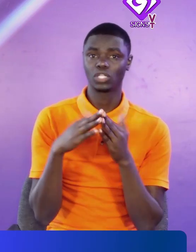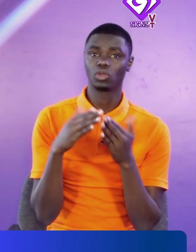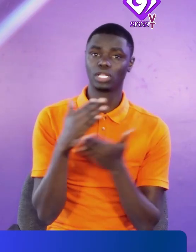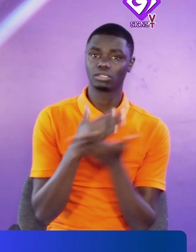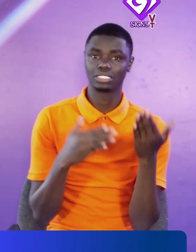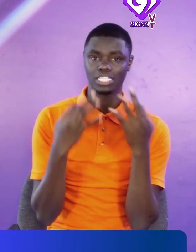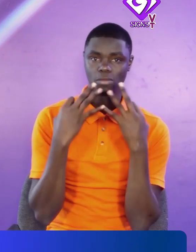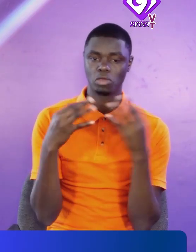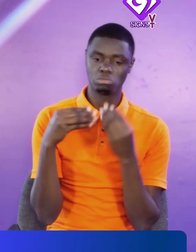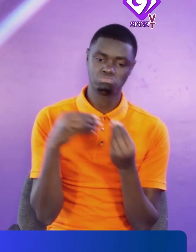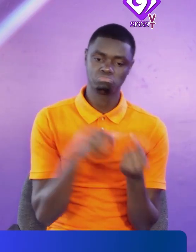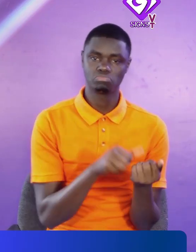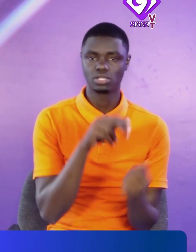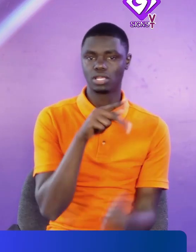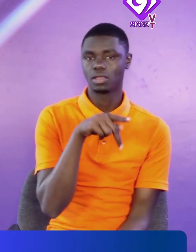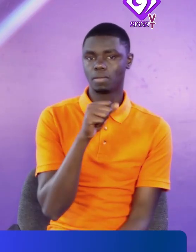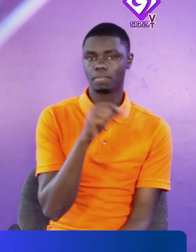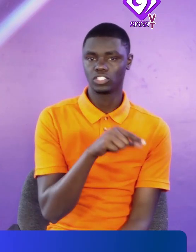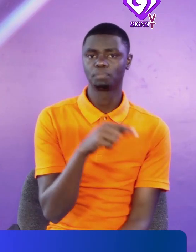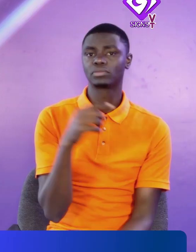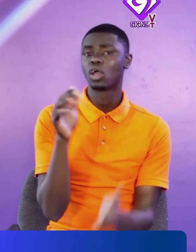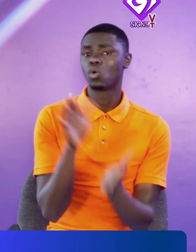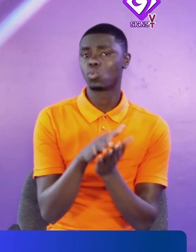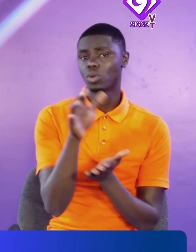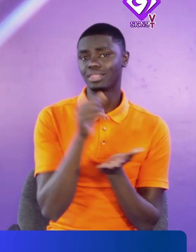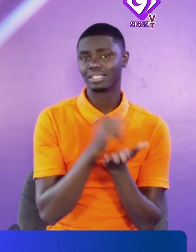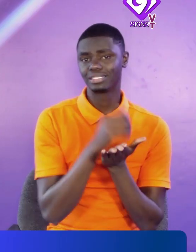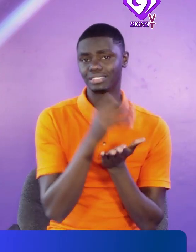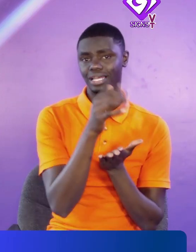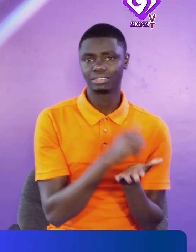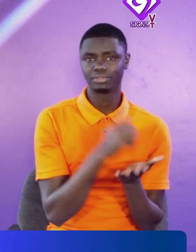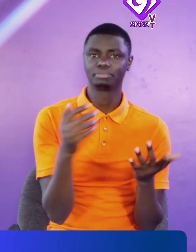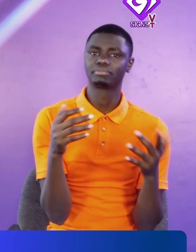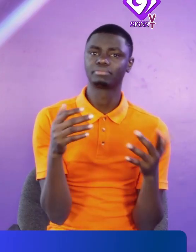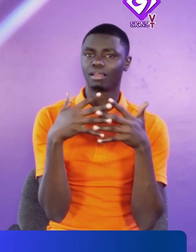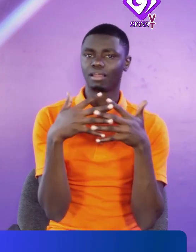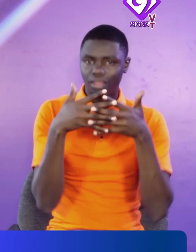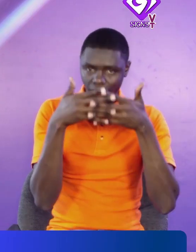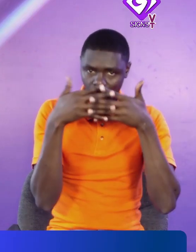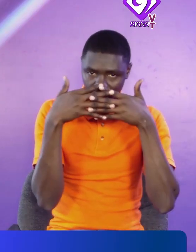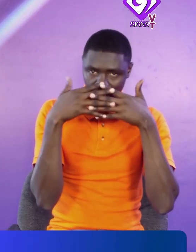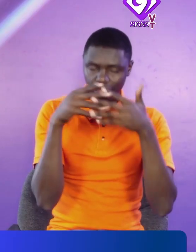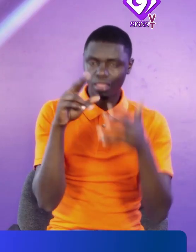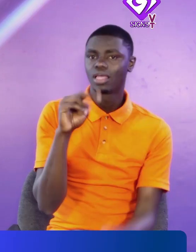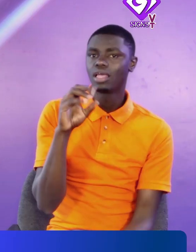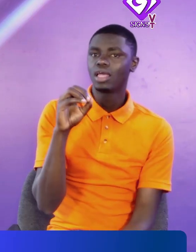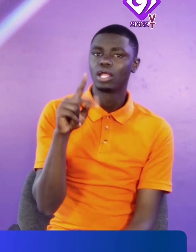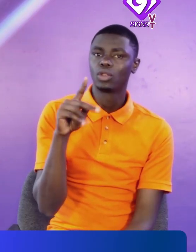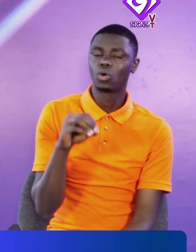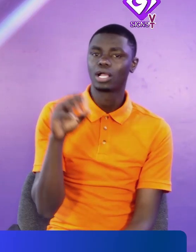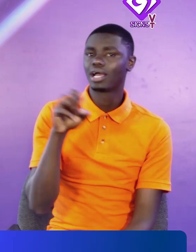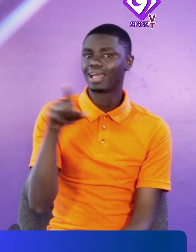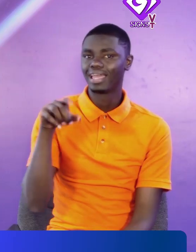wakapigwa na PSG. With the signings zenye wamefanya Mosquera, Kepa, Nogard, Eze,